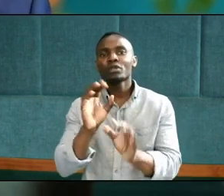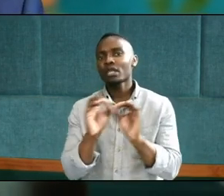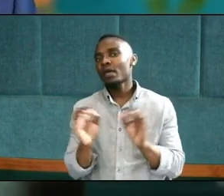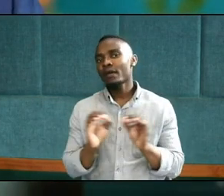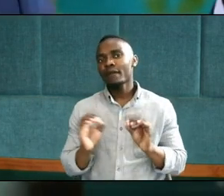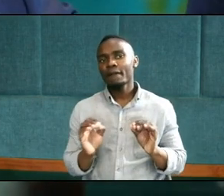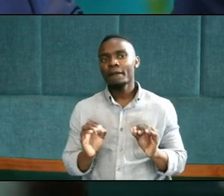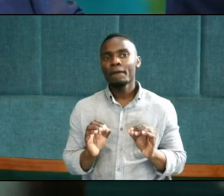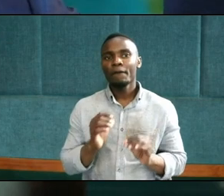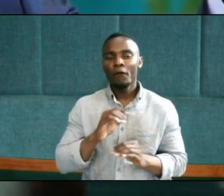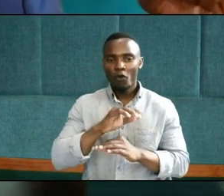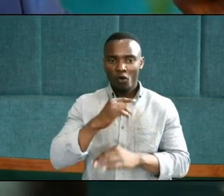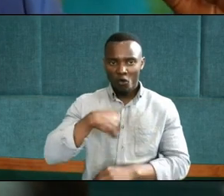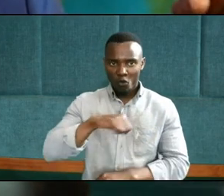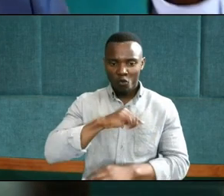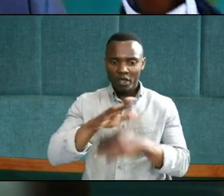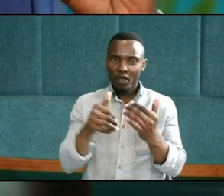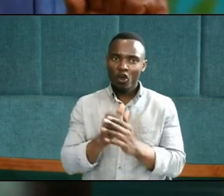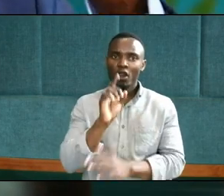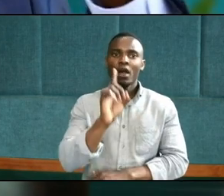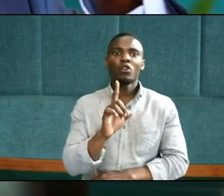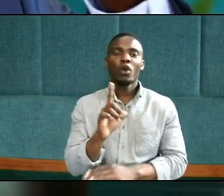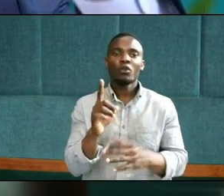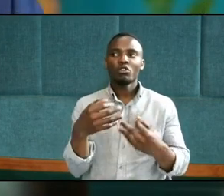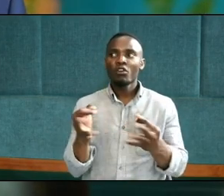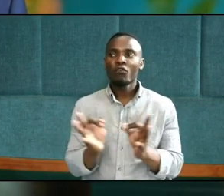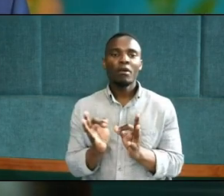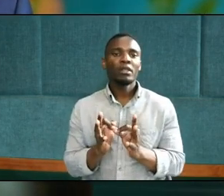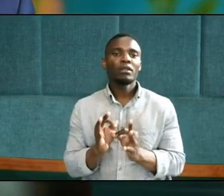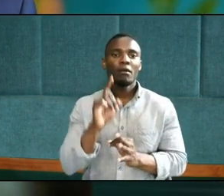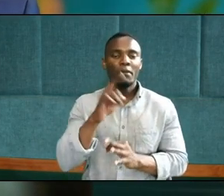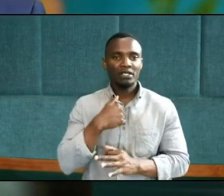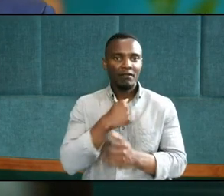matter. We are in one conduct, brotherly love.